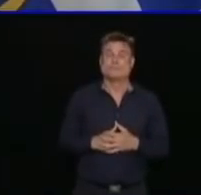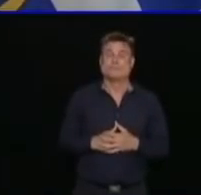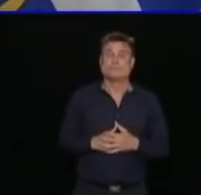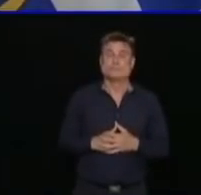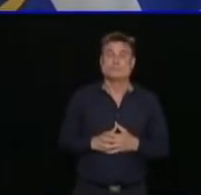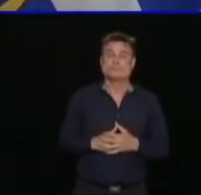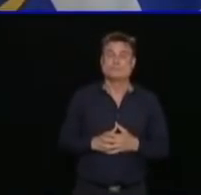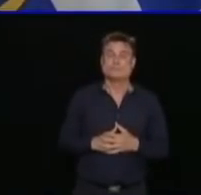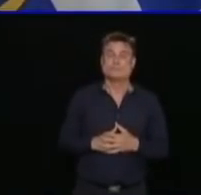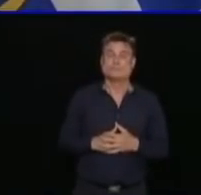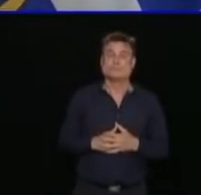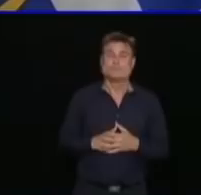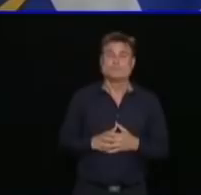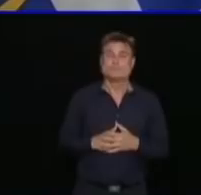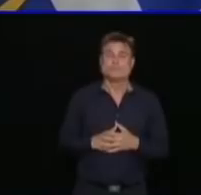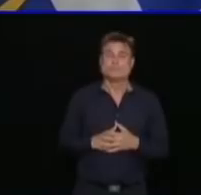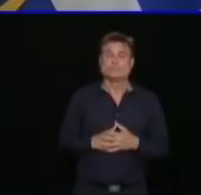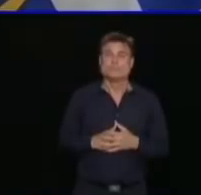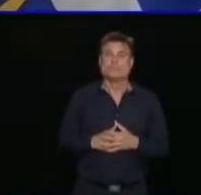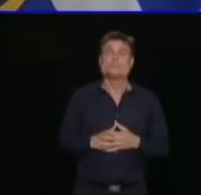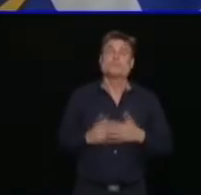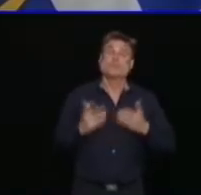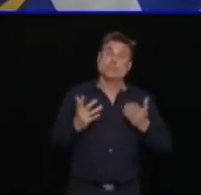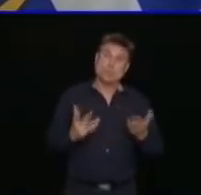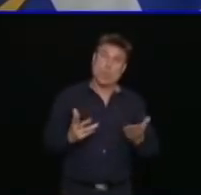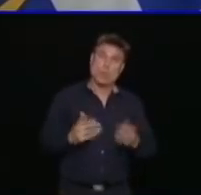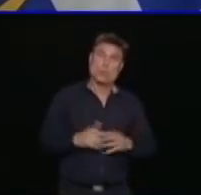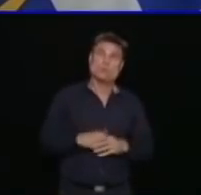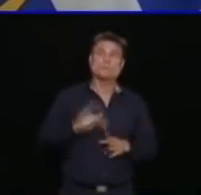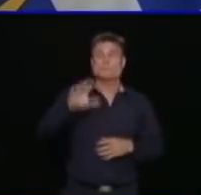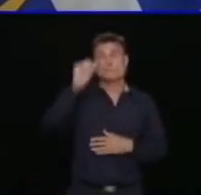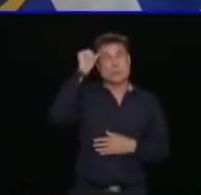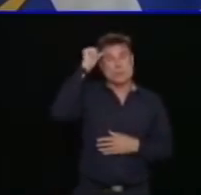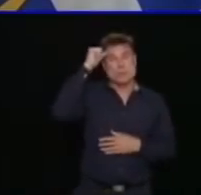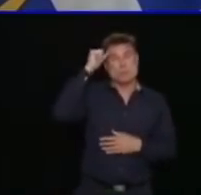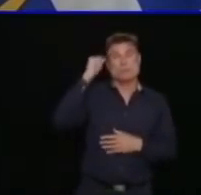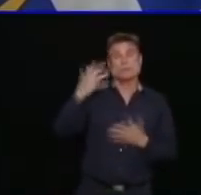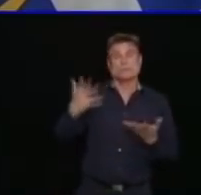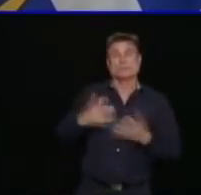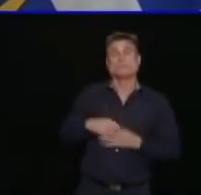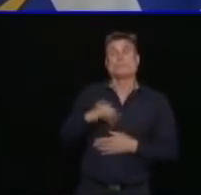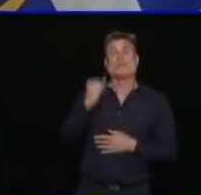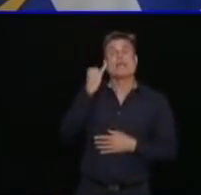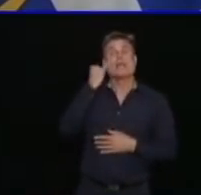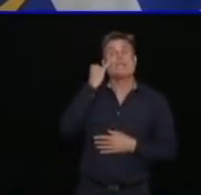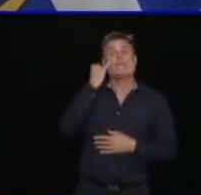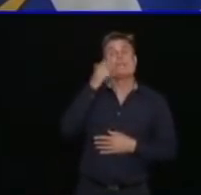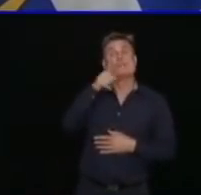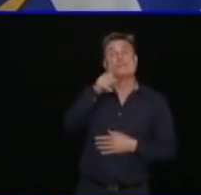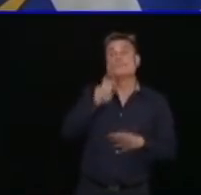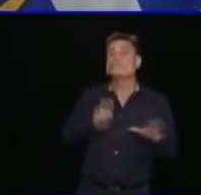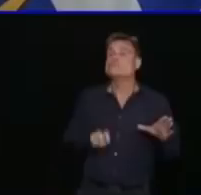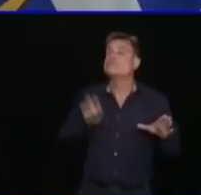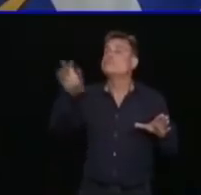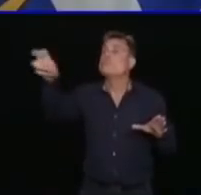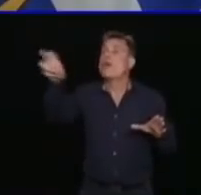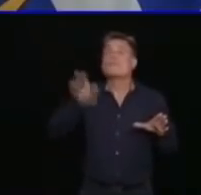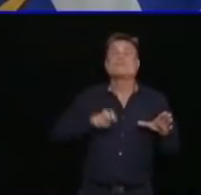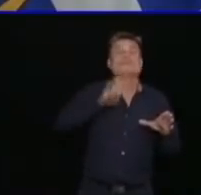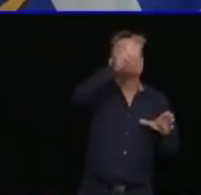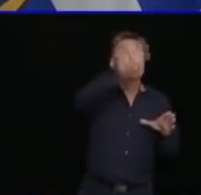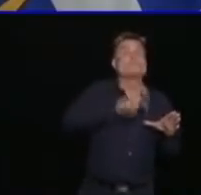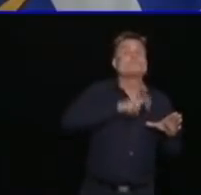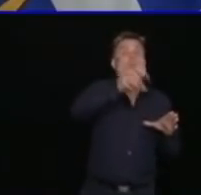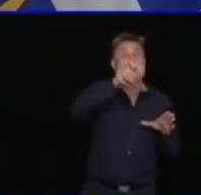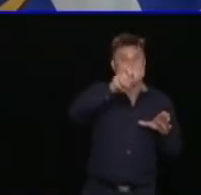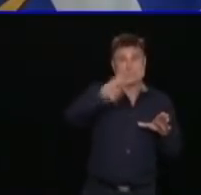these cases over the last number of days have been related to a number of events and parties in